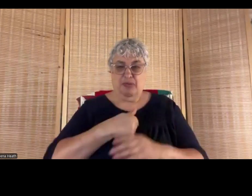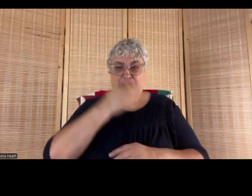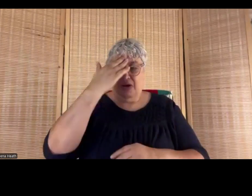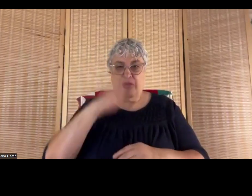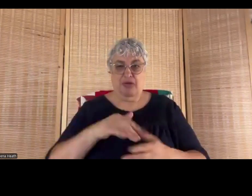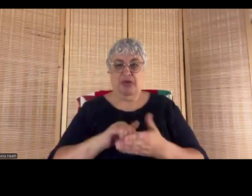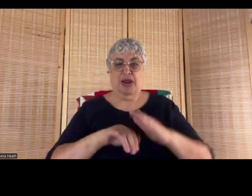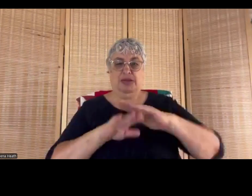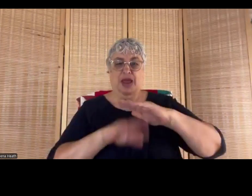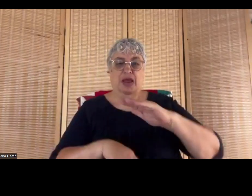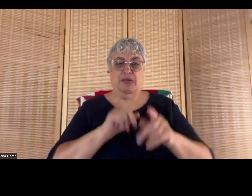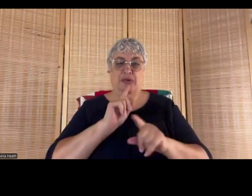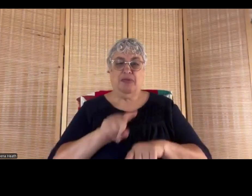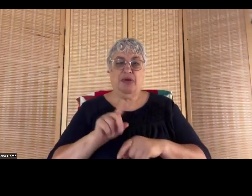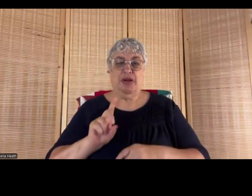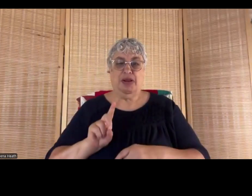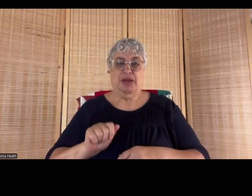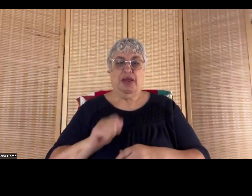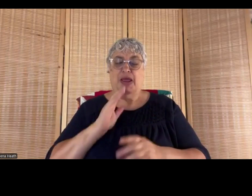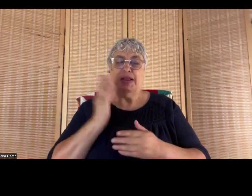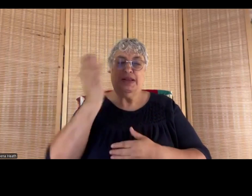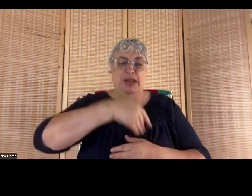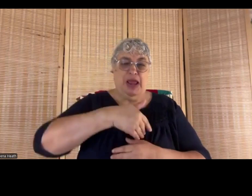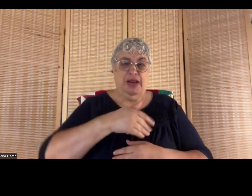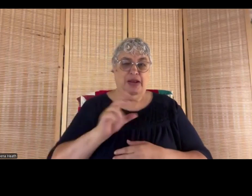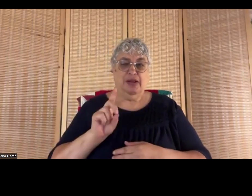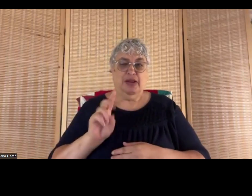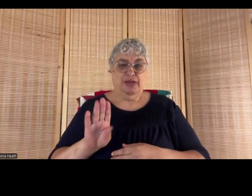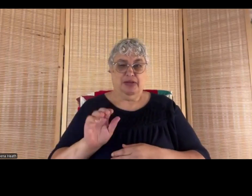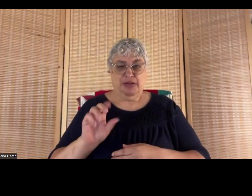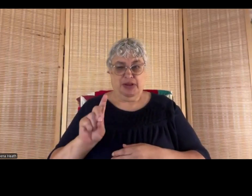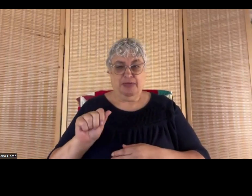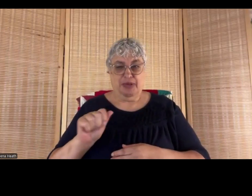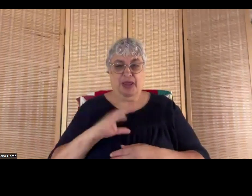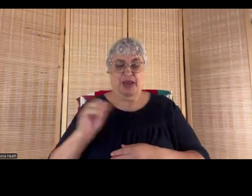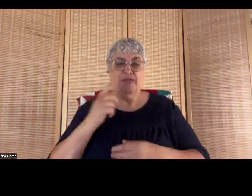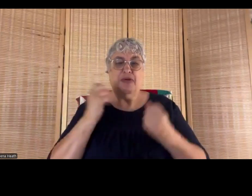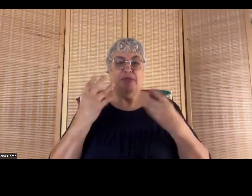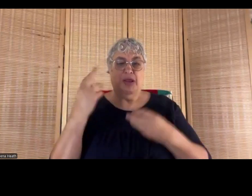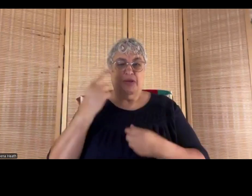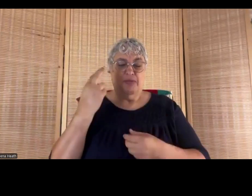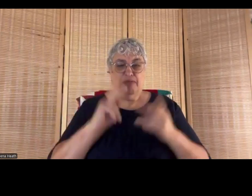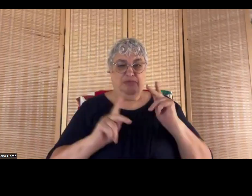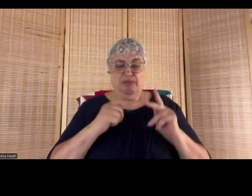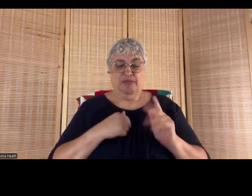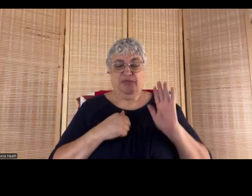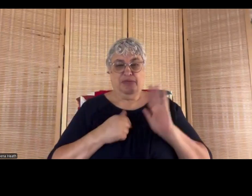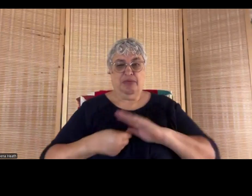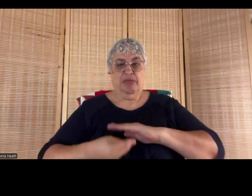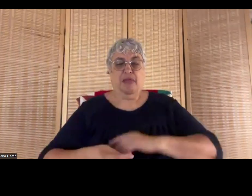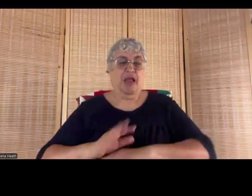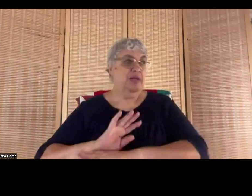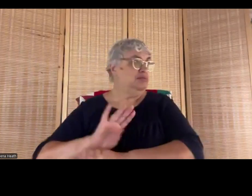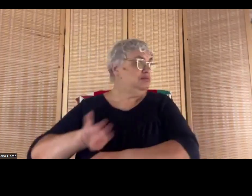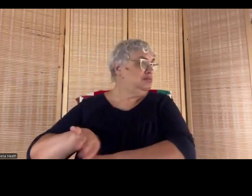an underreported disability. It's a hidden disability. And for many reasons, people sort of sweep the problem,